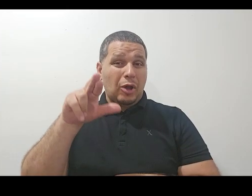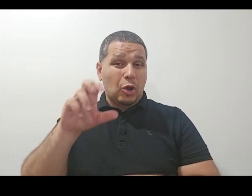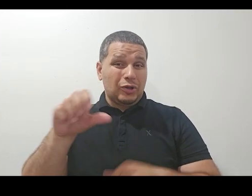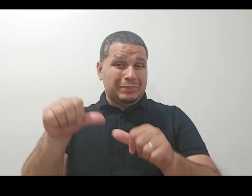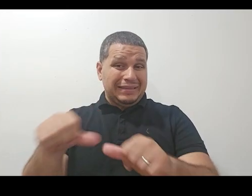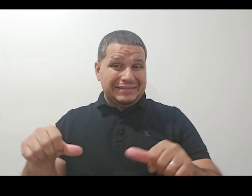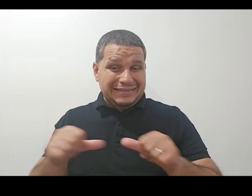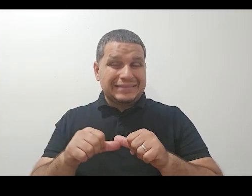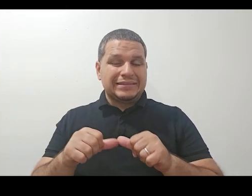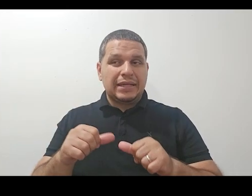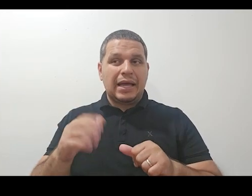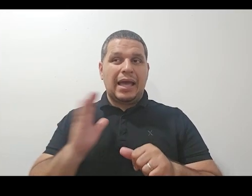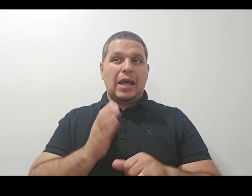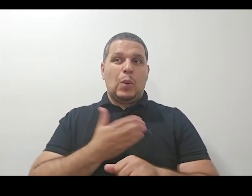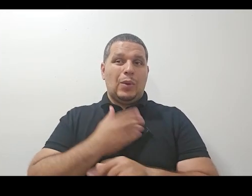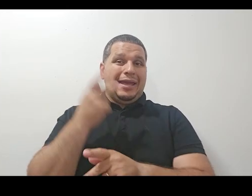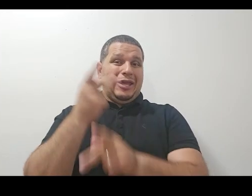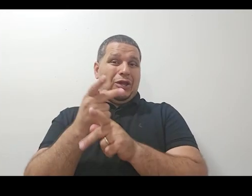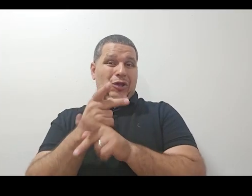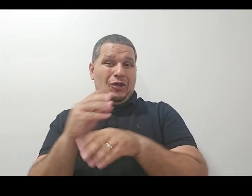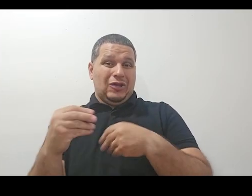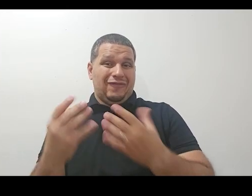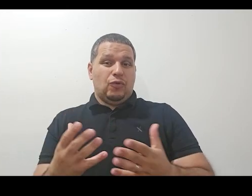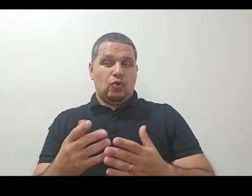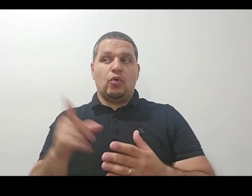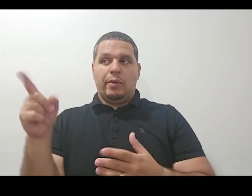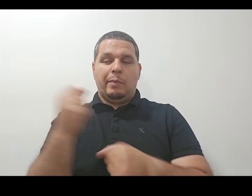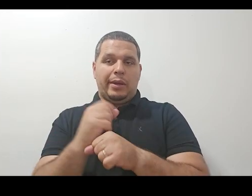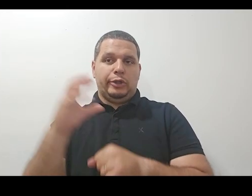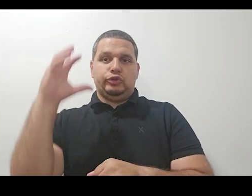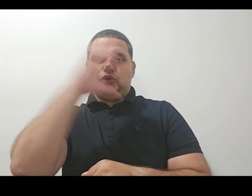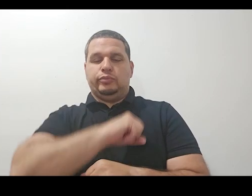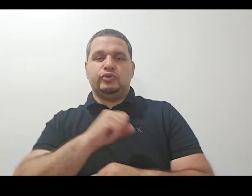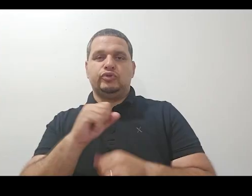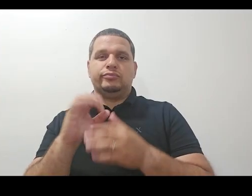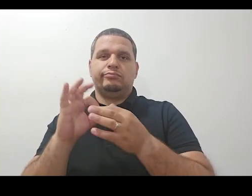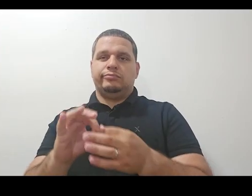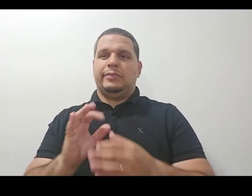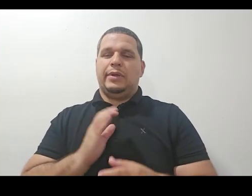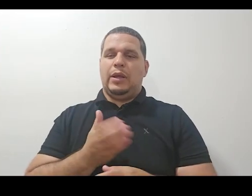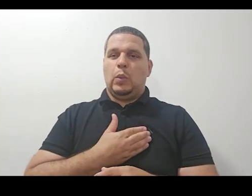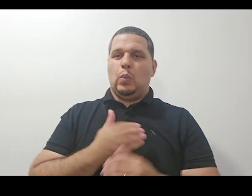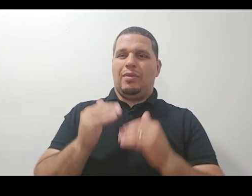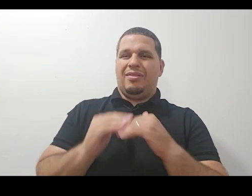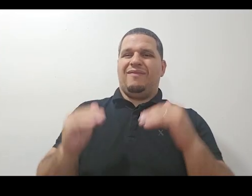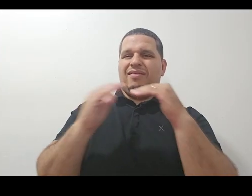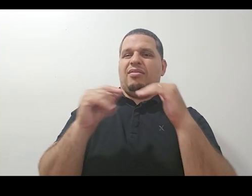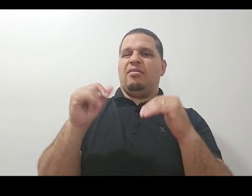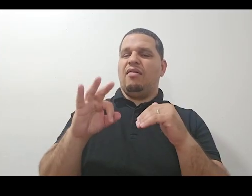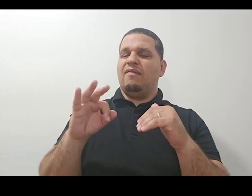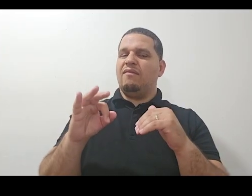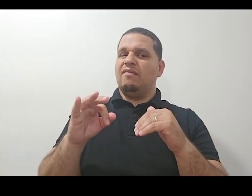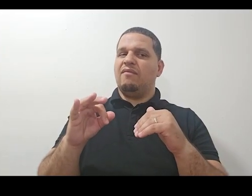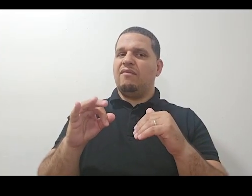home care space, our caregivers can make assumptions about our level